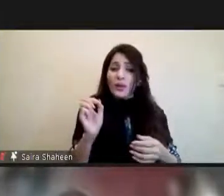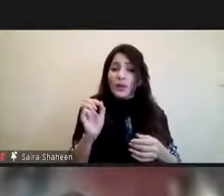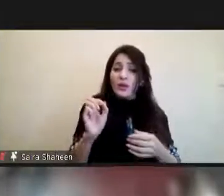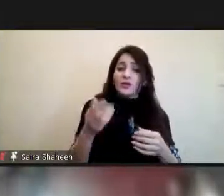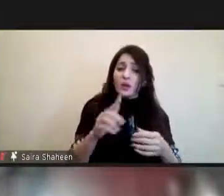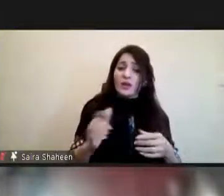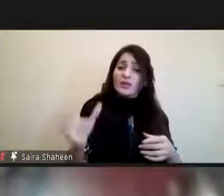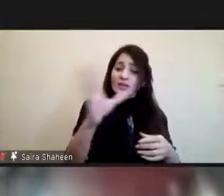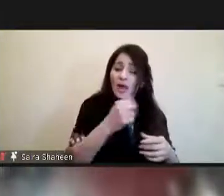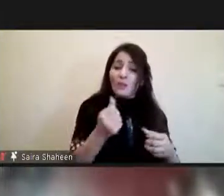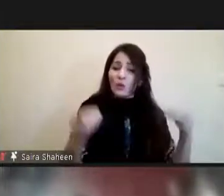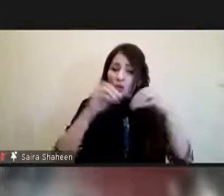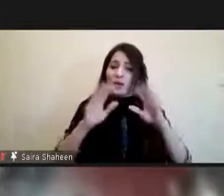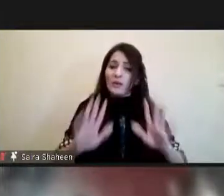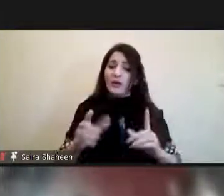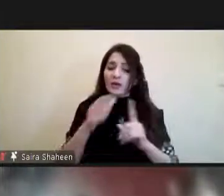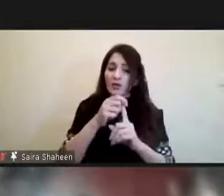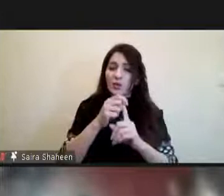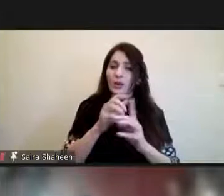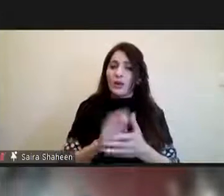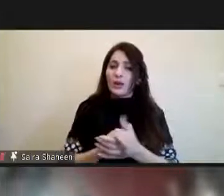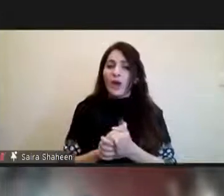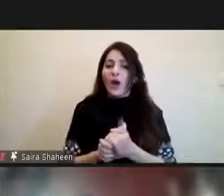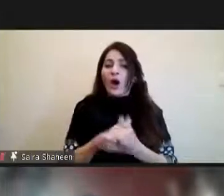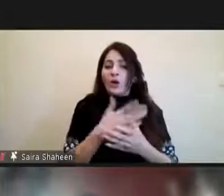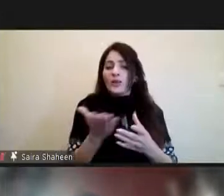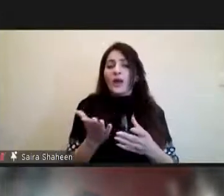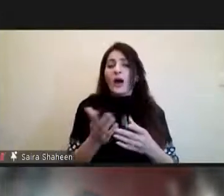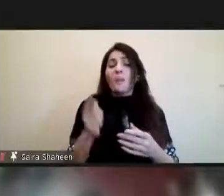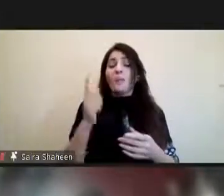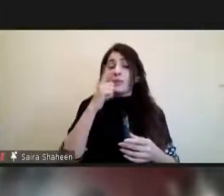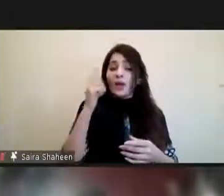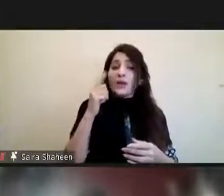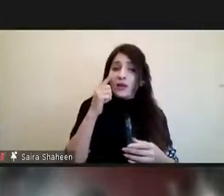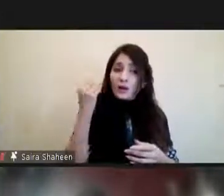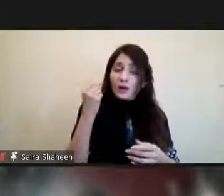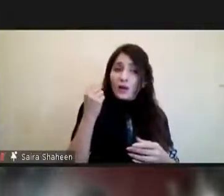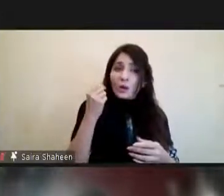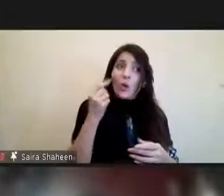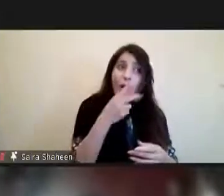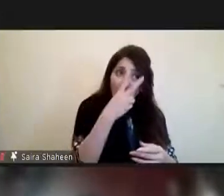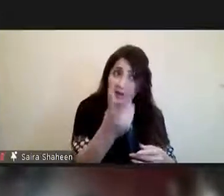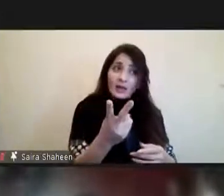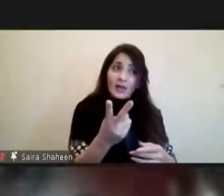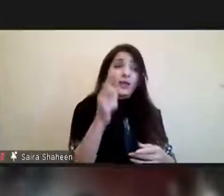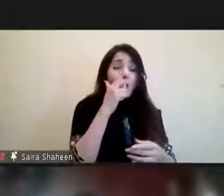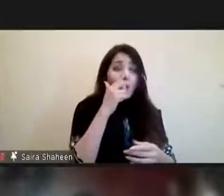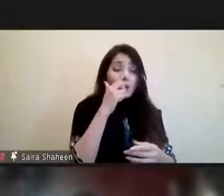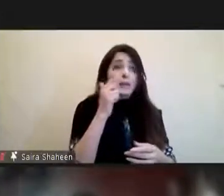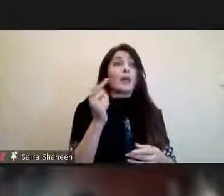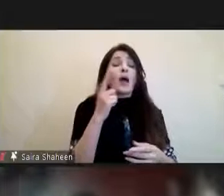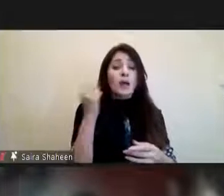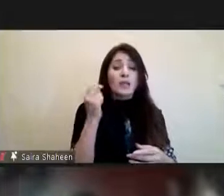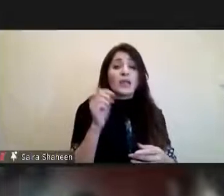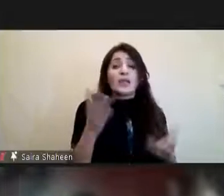general. When we consider both gender and disabilities, the combination of the factors become even